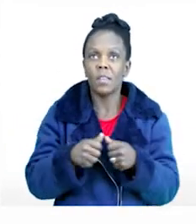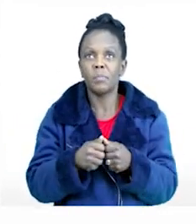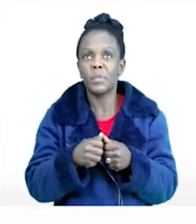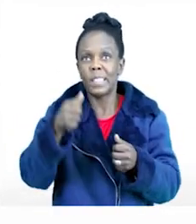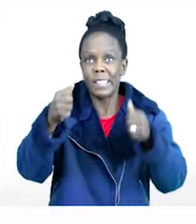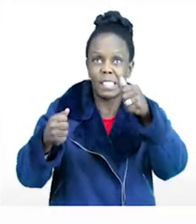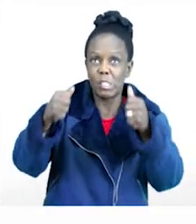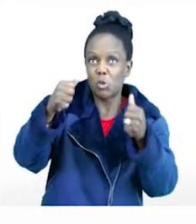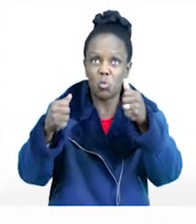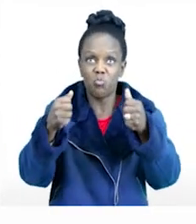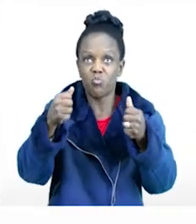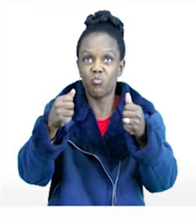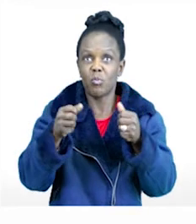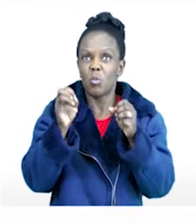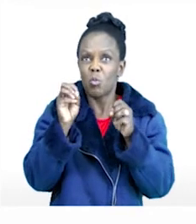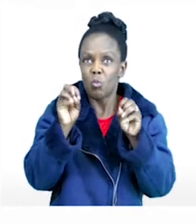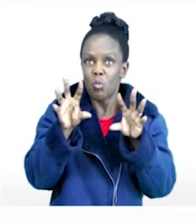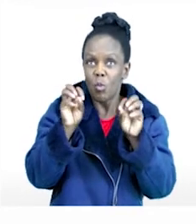see something that looks like a car?